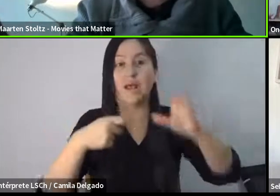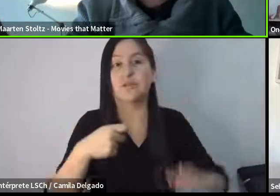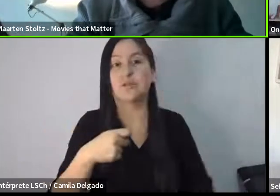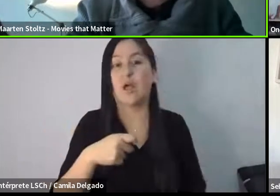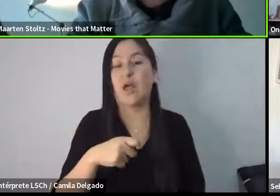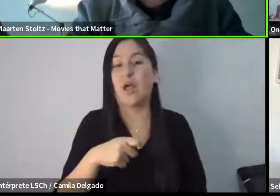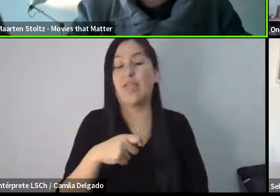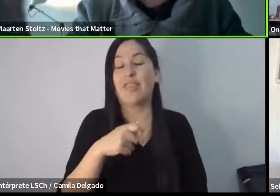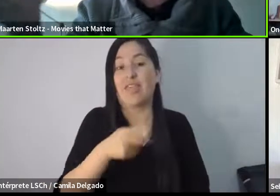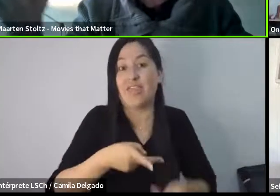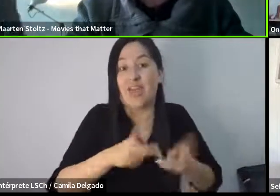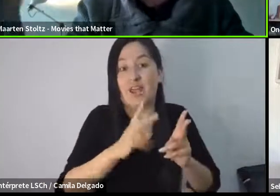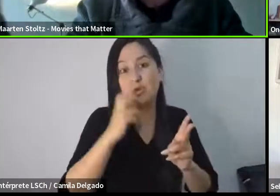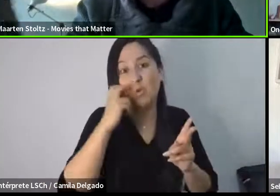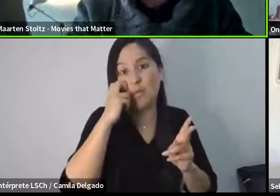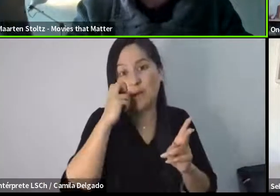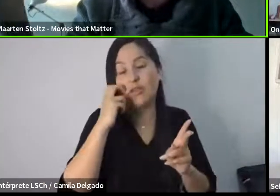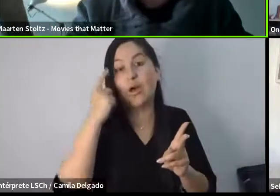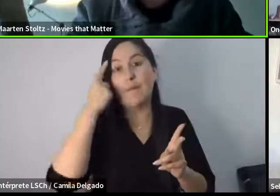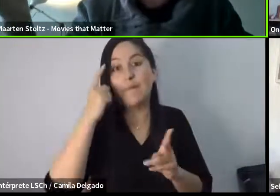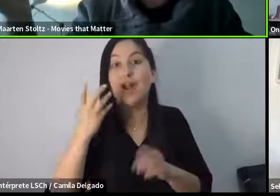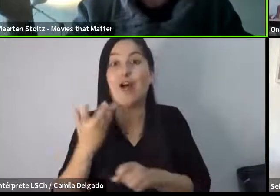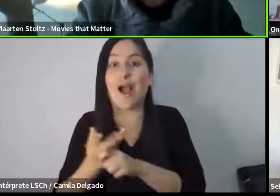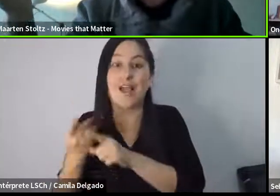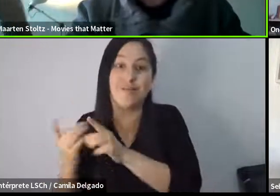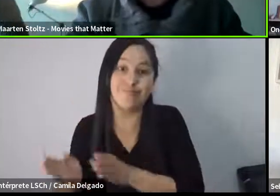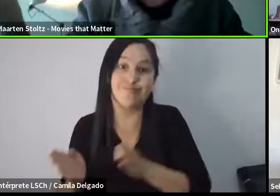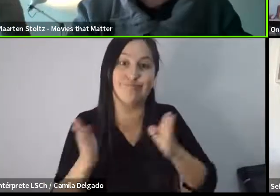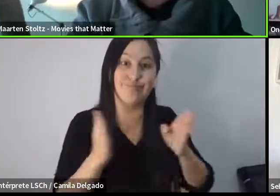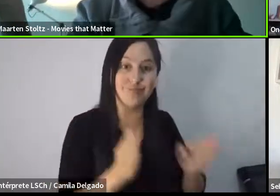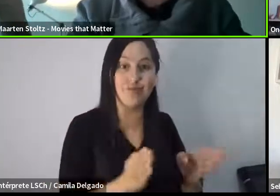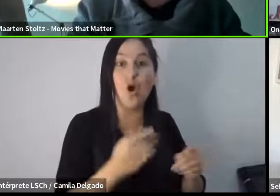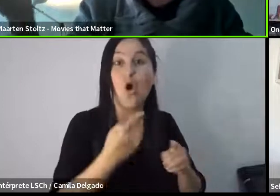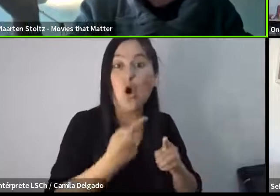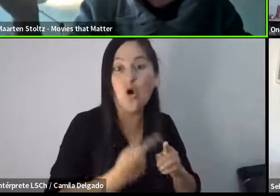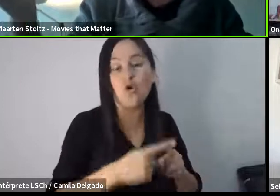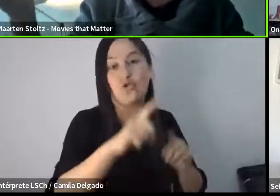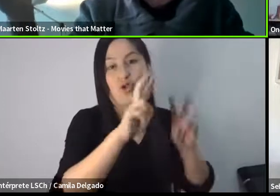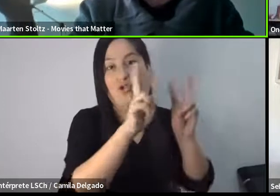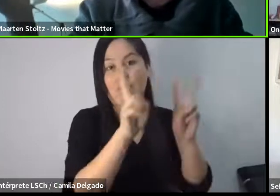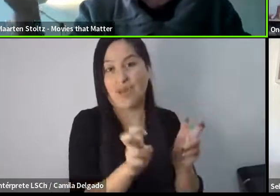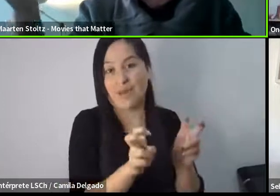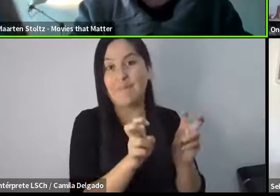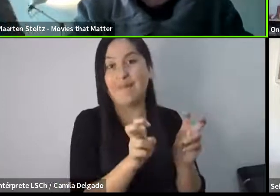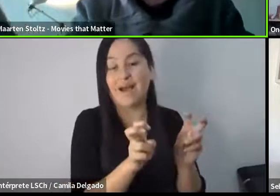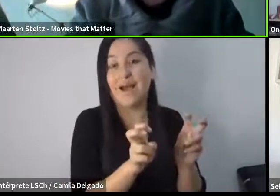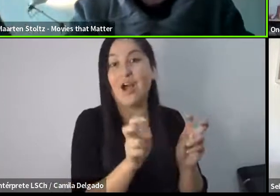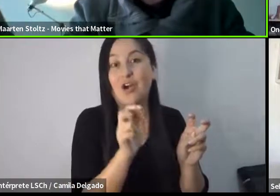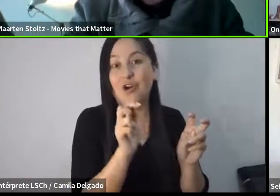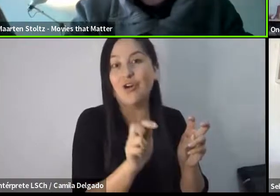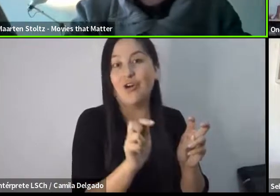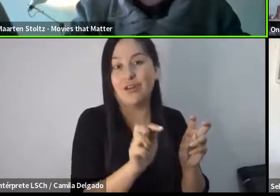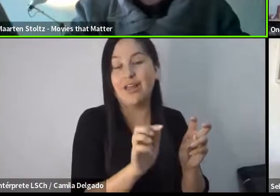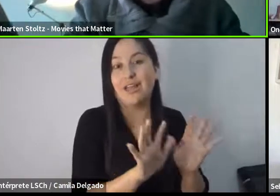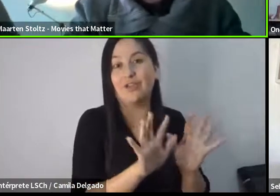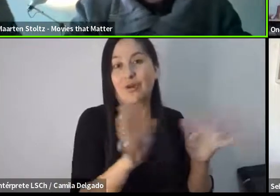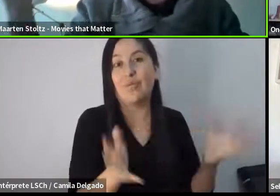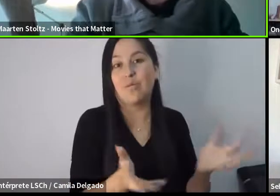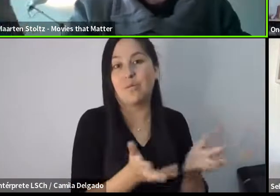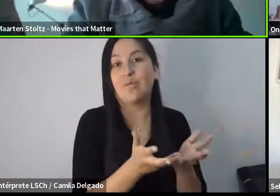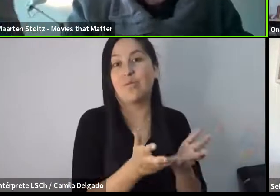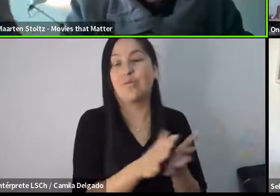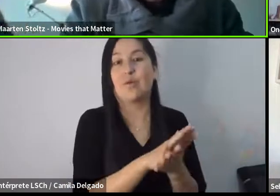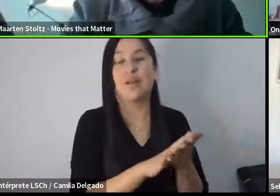topics that can be related to issues everybody deals with. Like, as Thomas just said, mental health issues